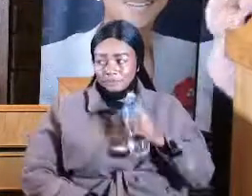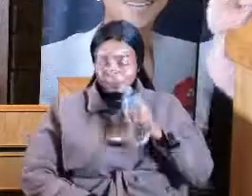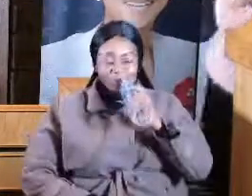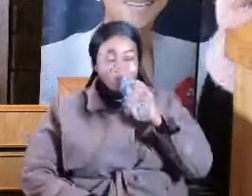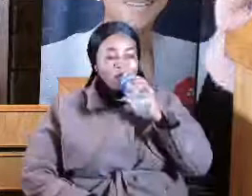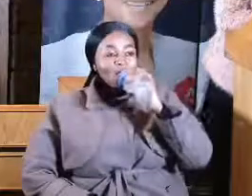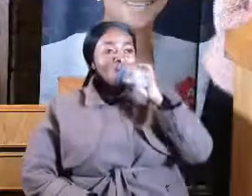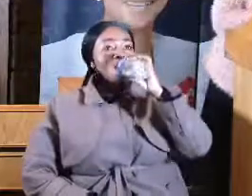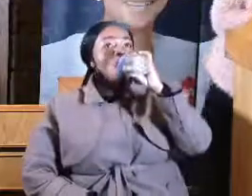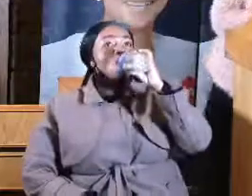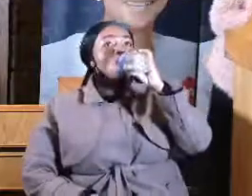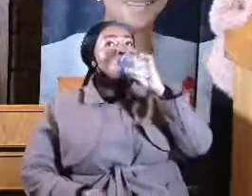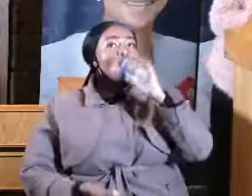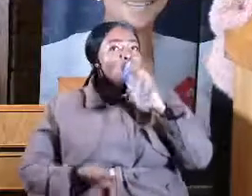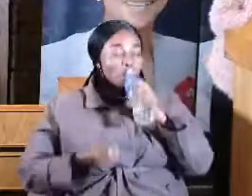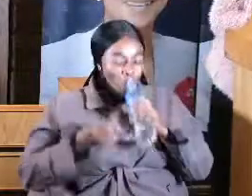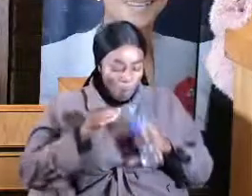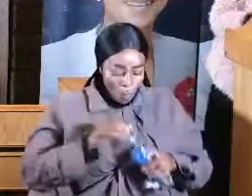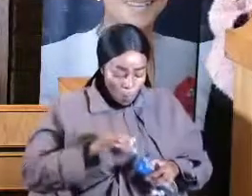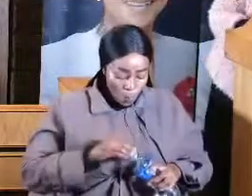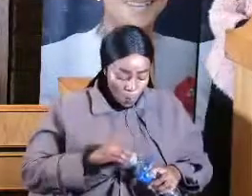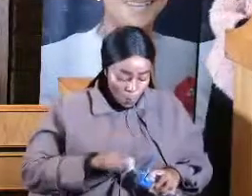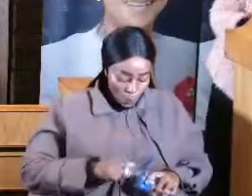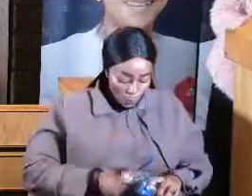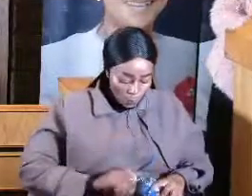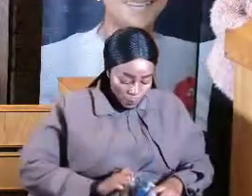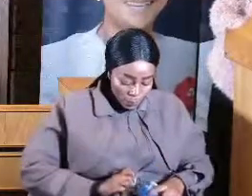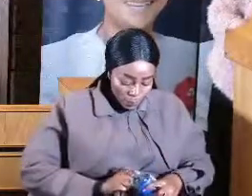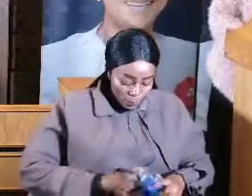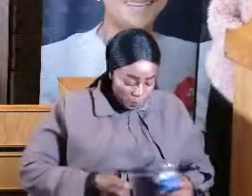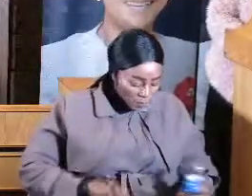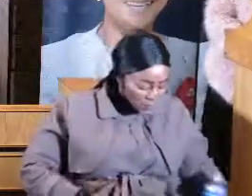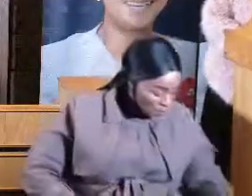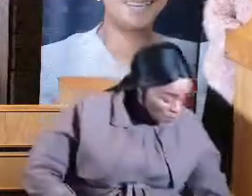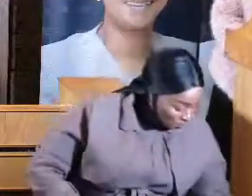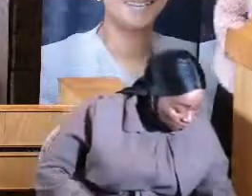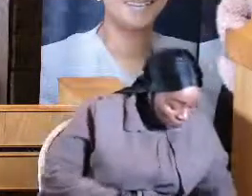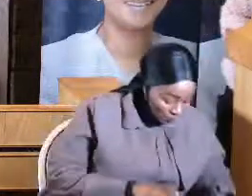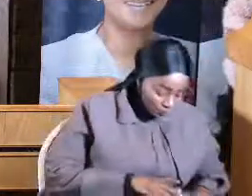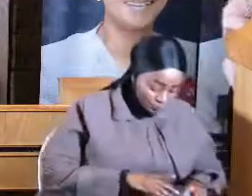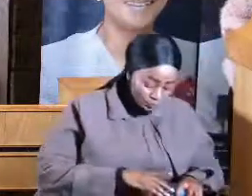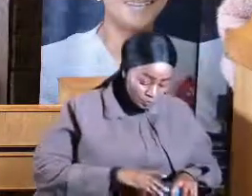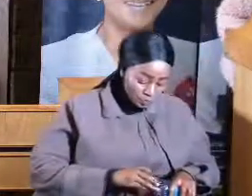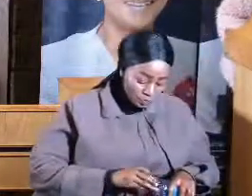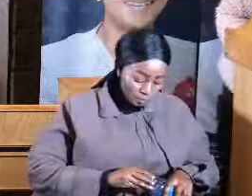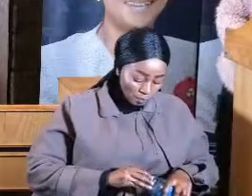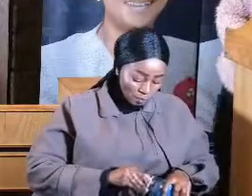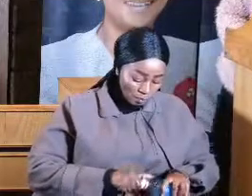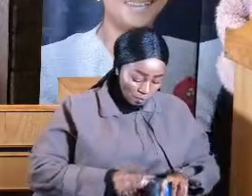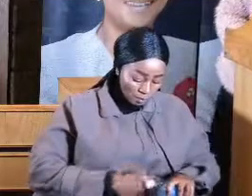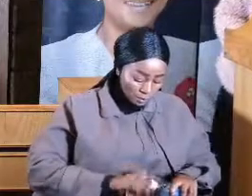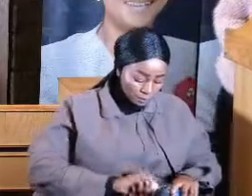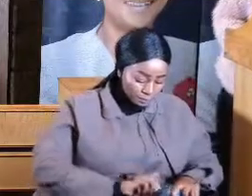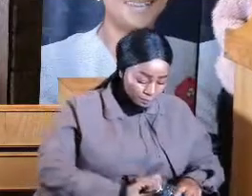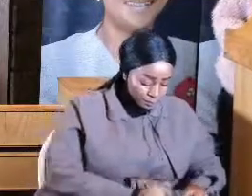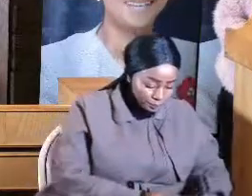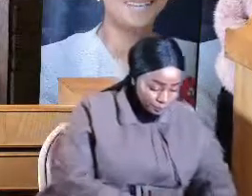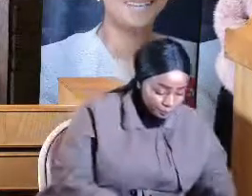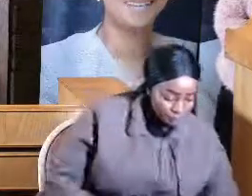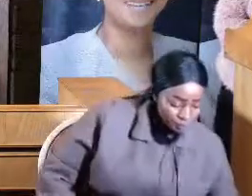Oh, thank you, Program Director. I'd like to greet Madam Speaker and Deputy Madam